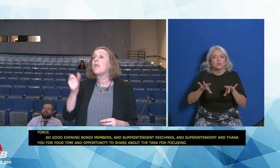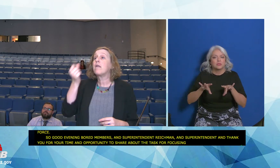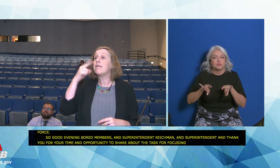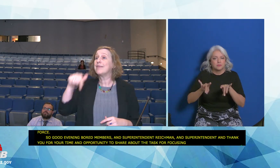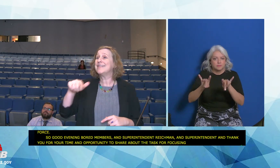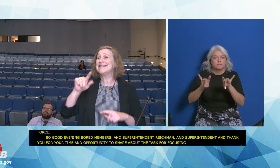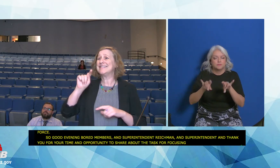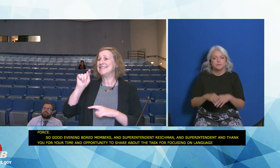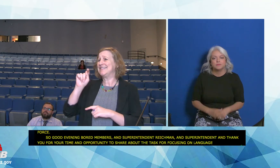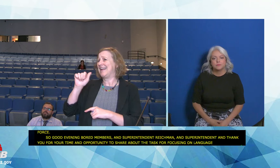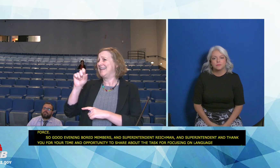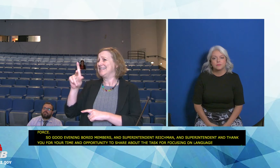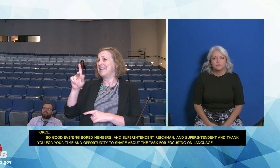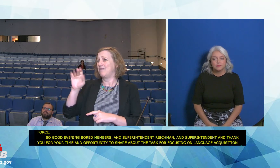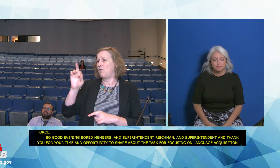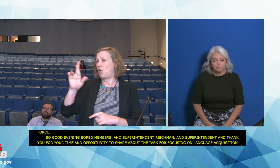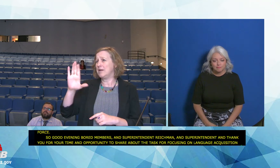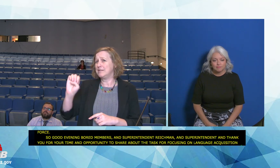acquisition.